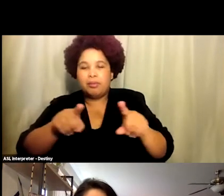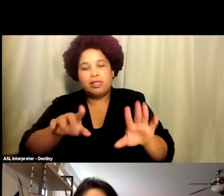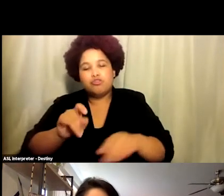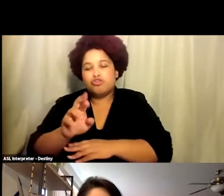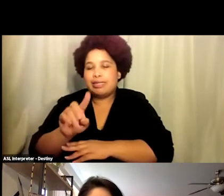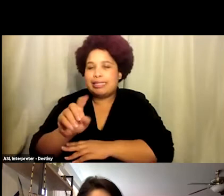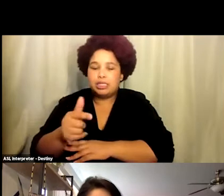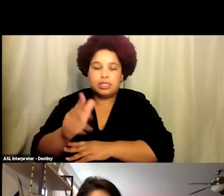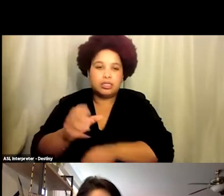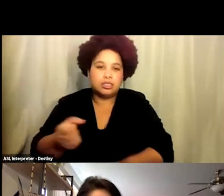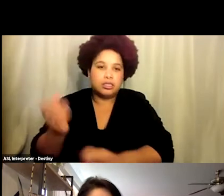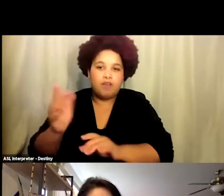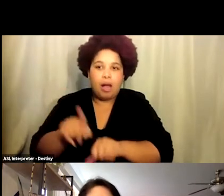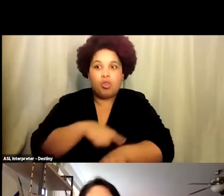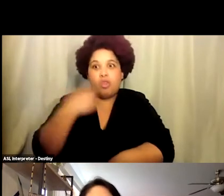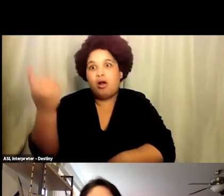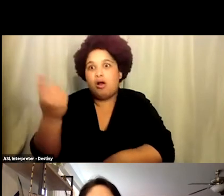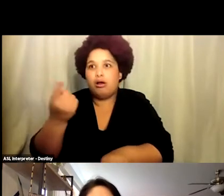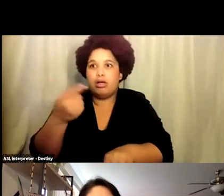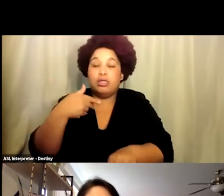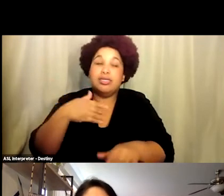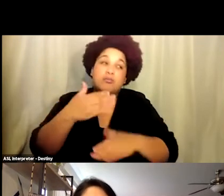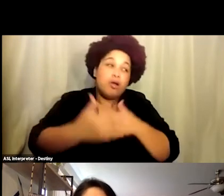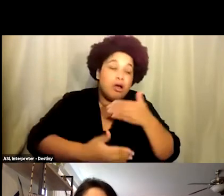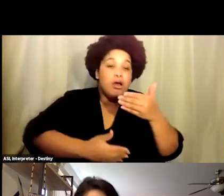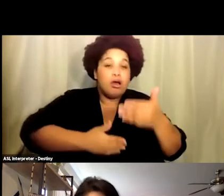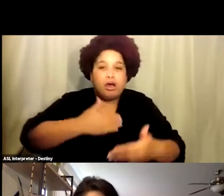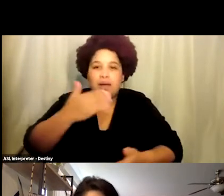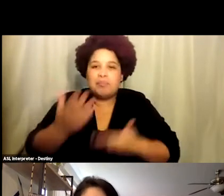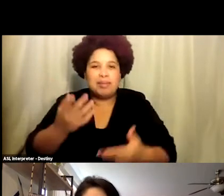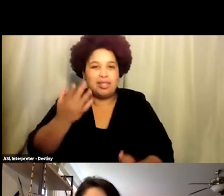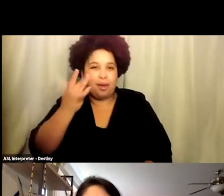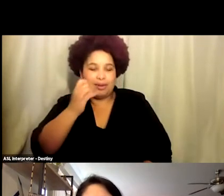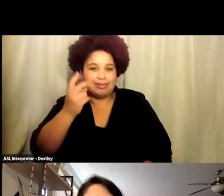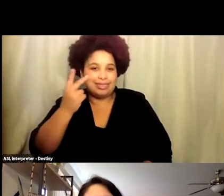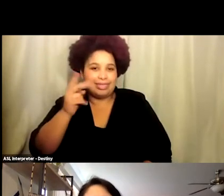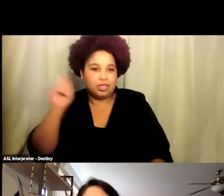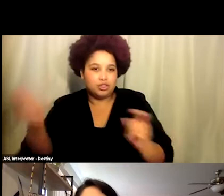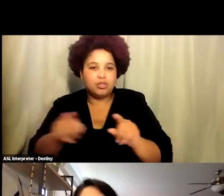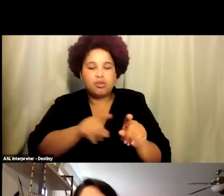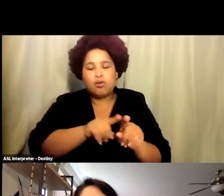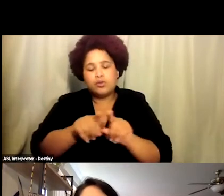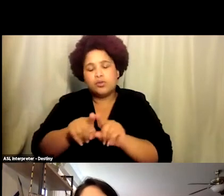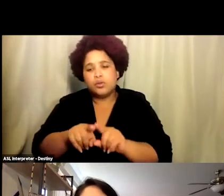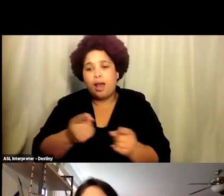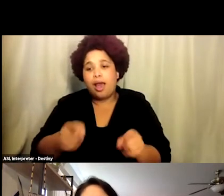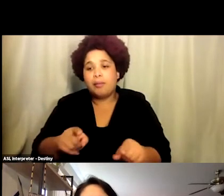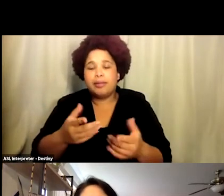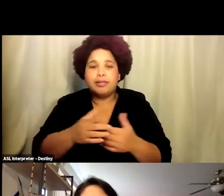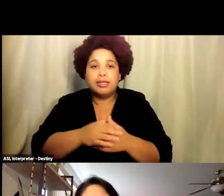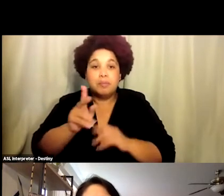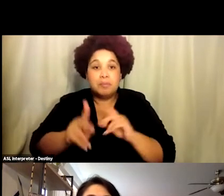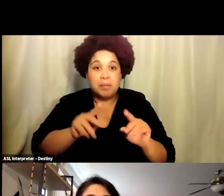undone about how long it takes for things to happen. So part of that may be why you're not seeing the change. The other thing is, what can happen is when things